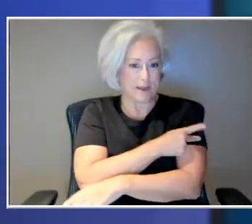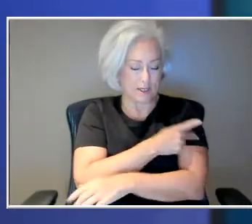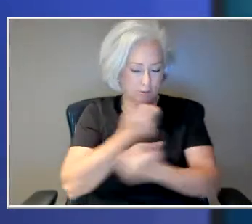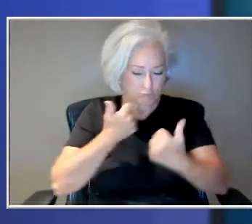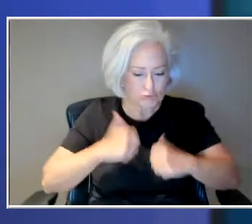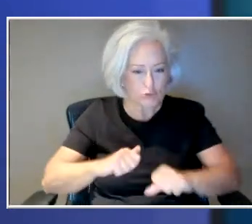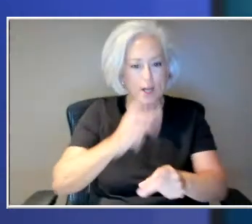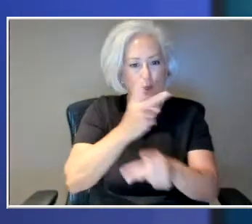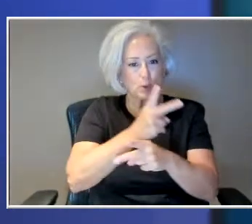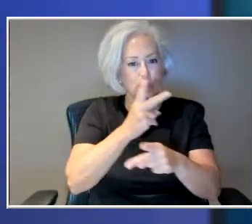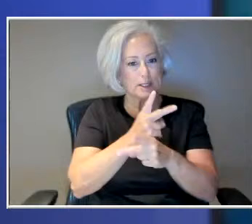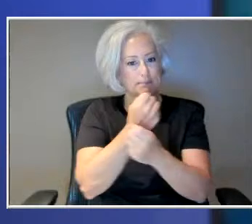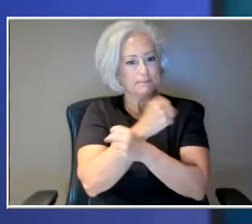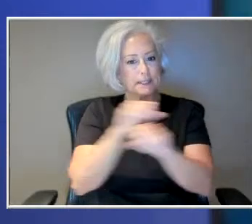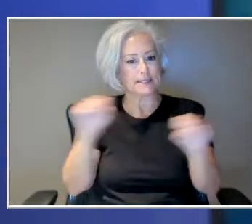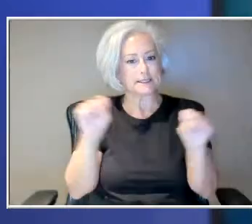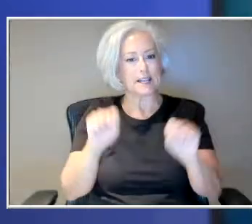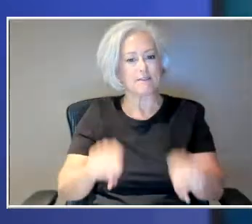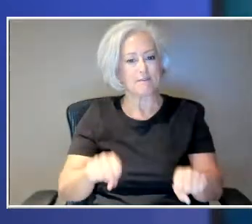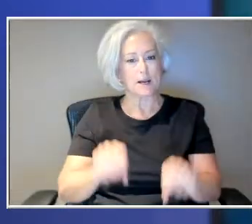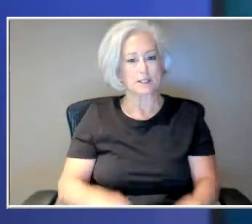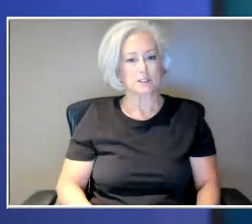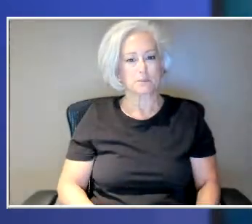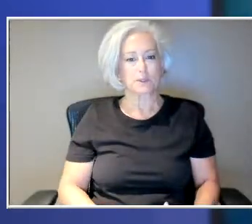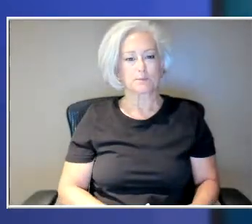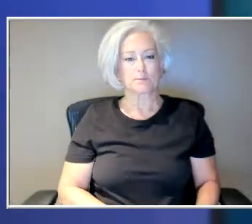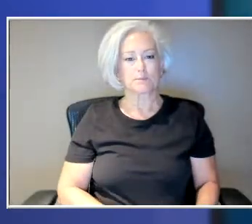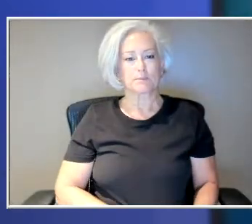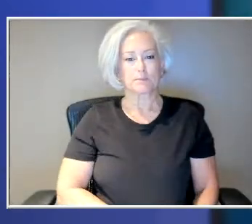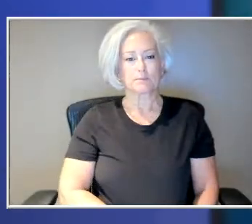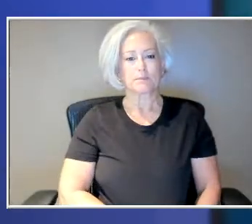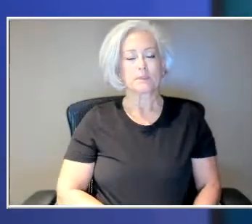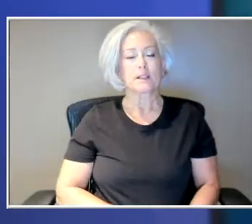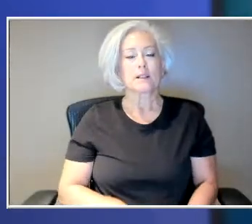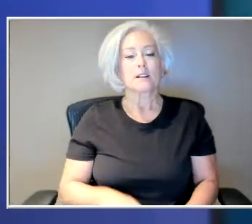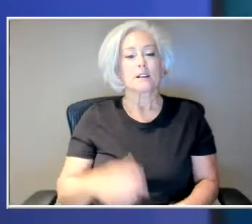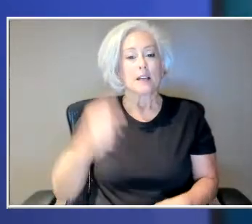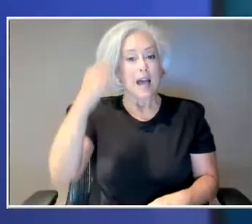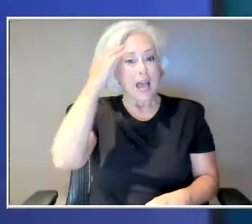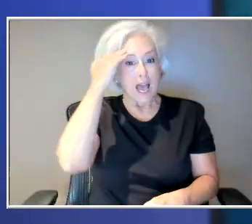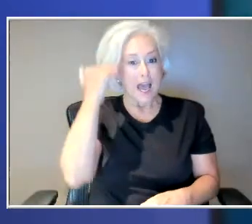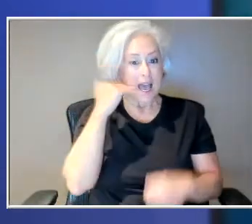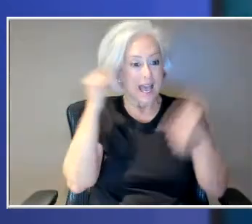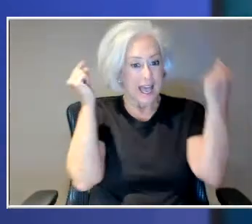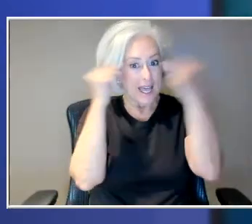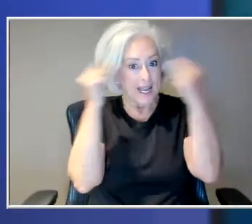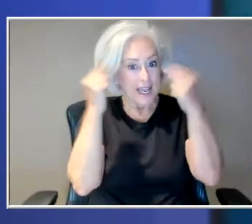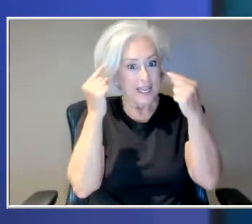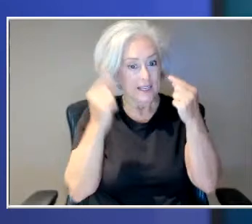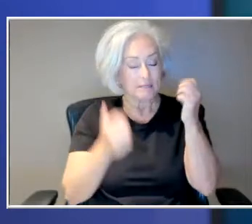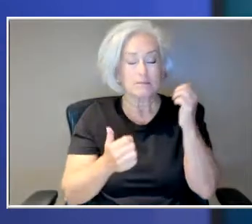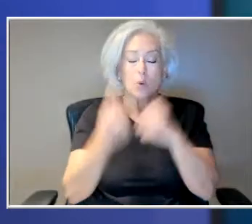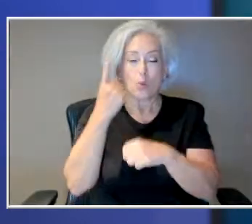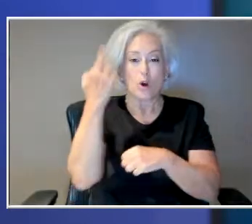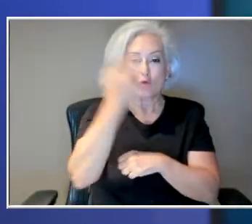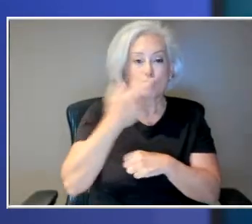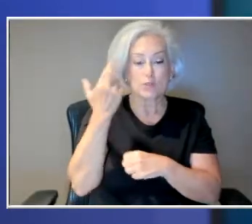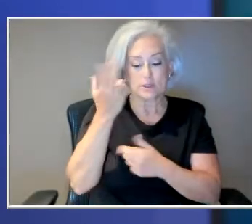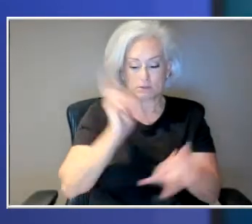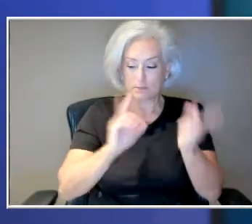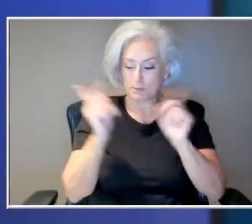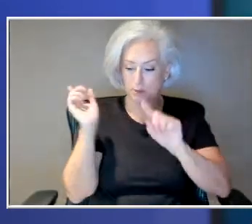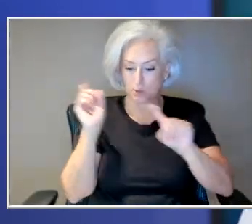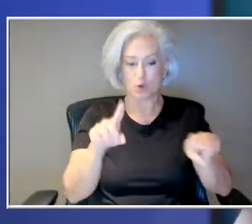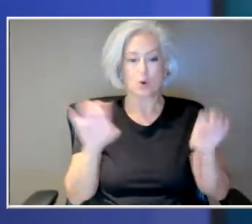an aneurysm's perspective, headache is one of the top reasons that patients will go seek help in the emergency room.